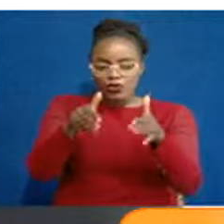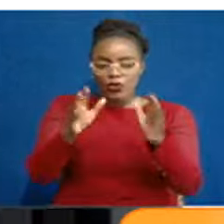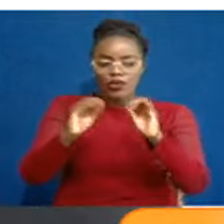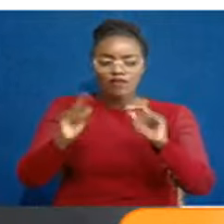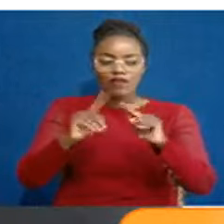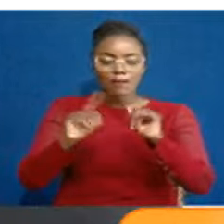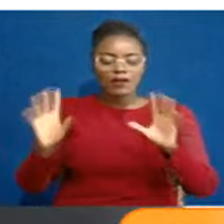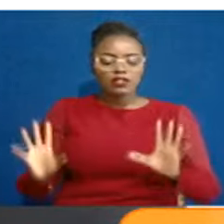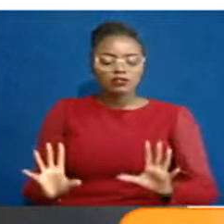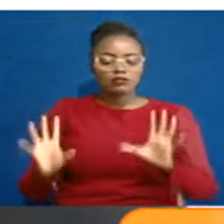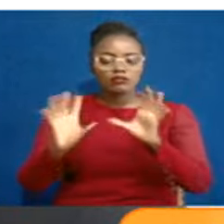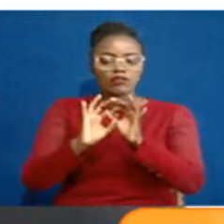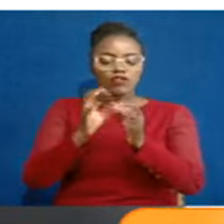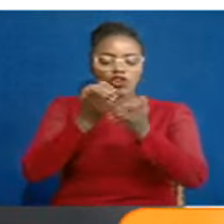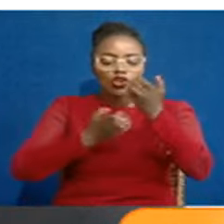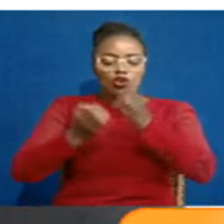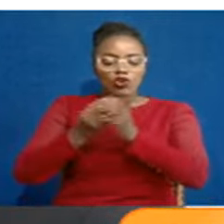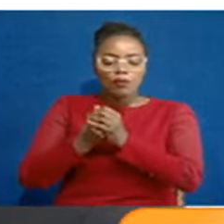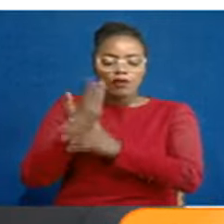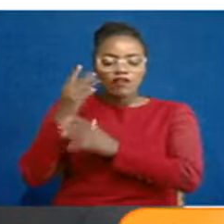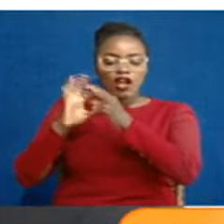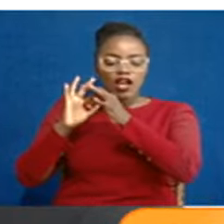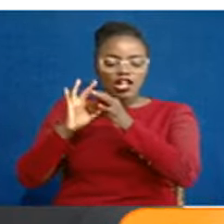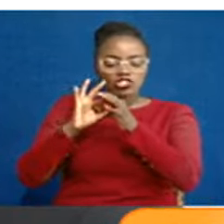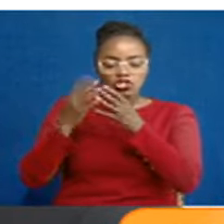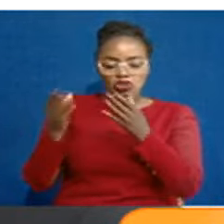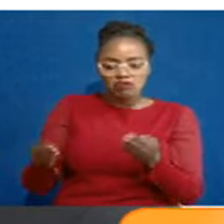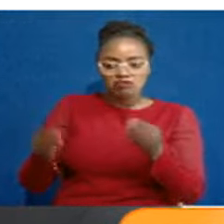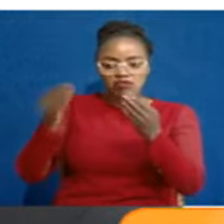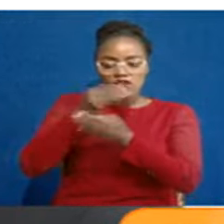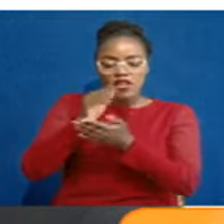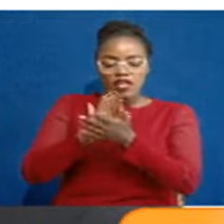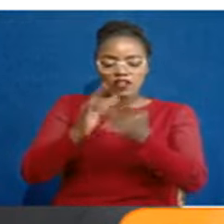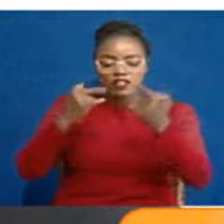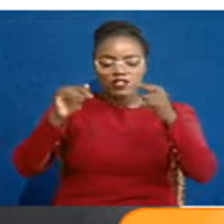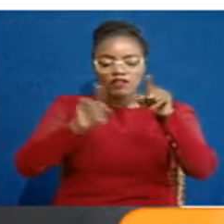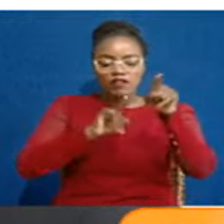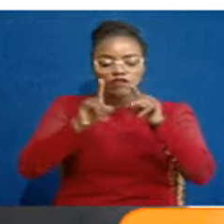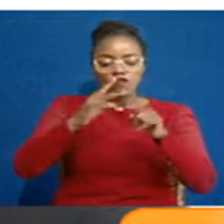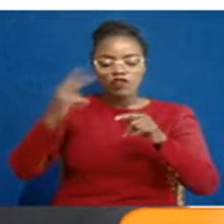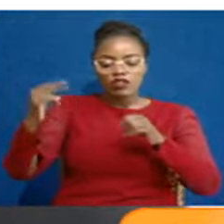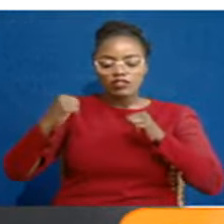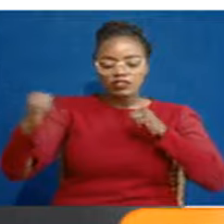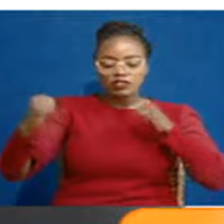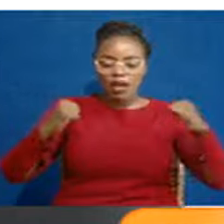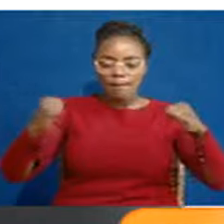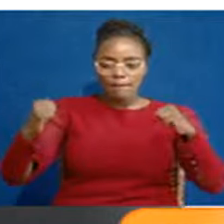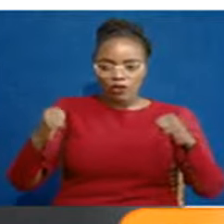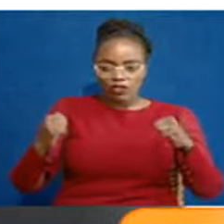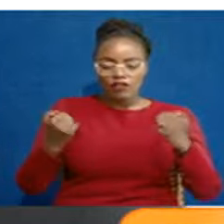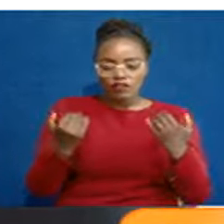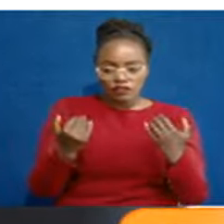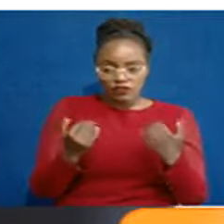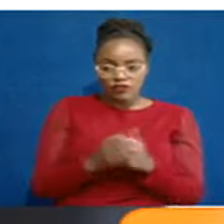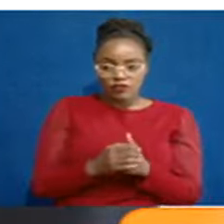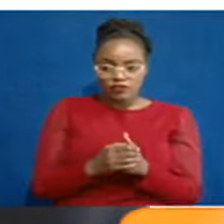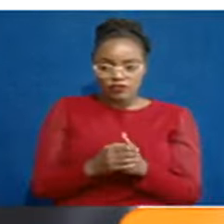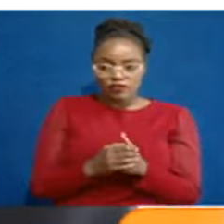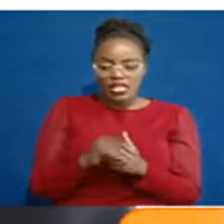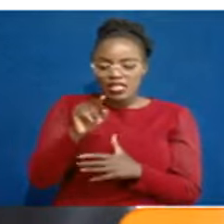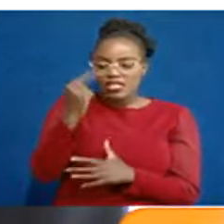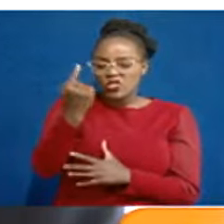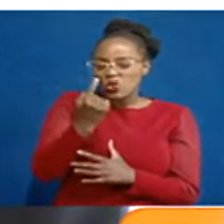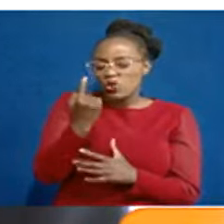bridge of economic growth, cultural exchange, and the flourishing of tourism for both sides of the Indian Ocean. It's not